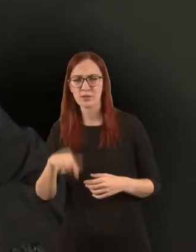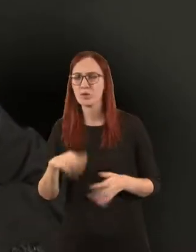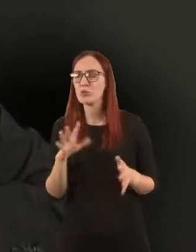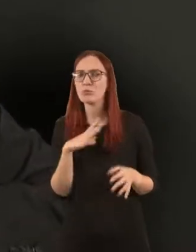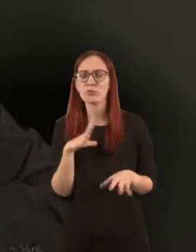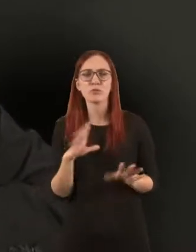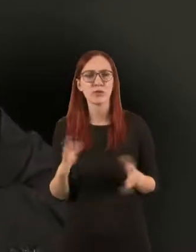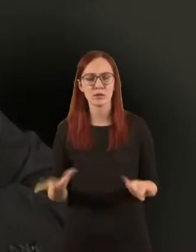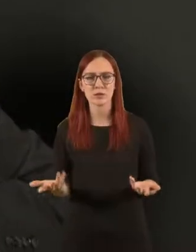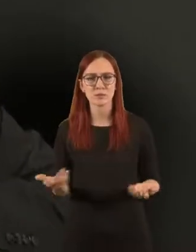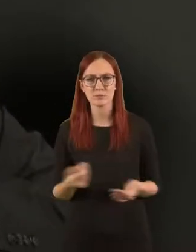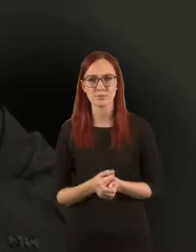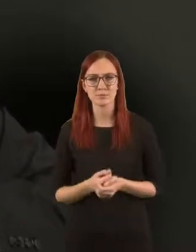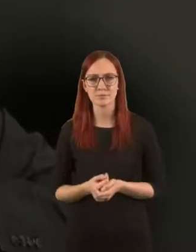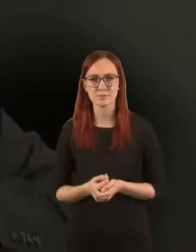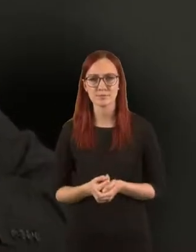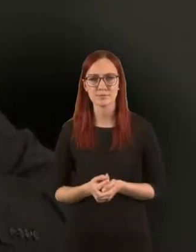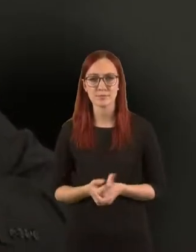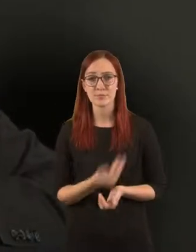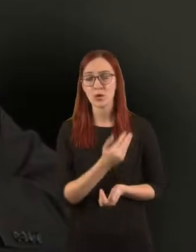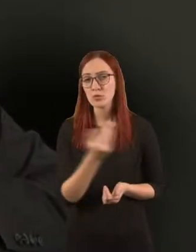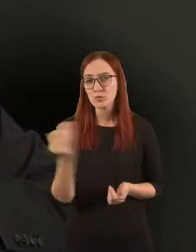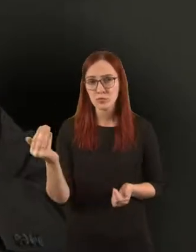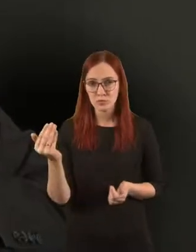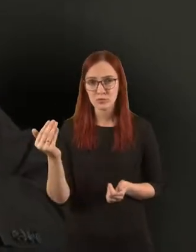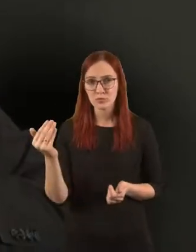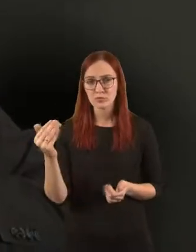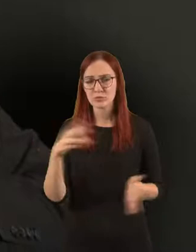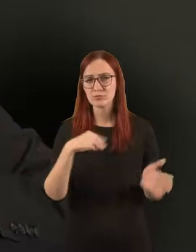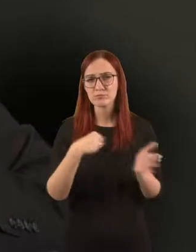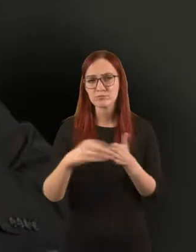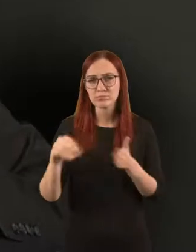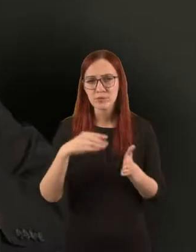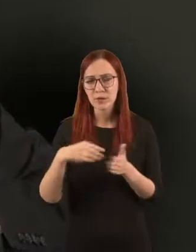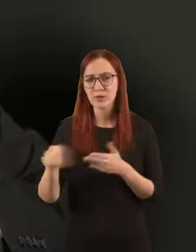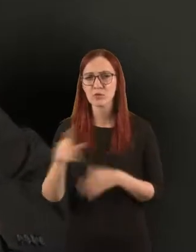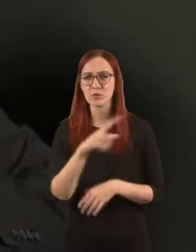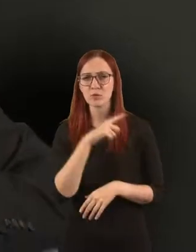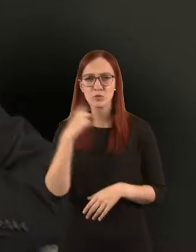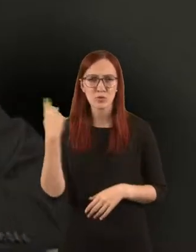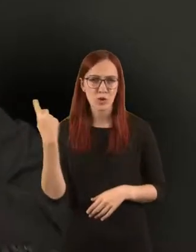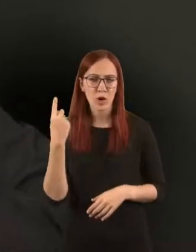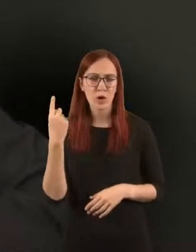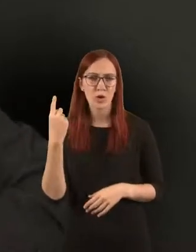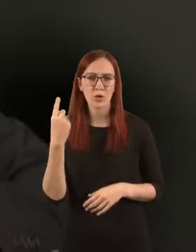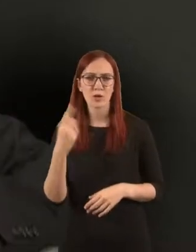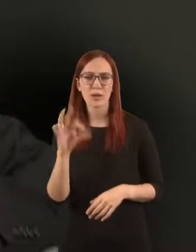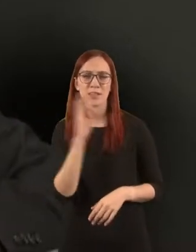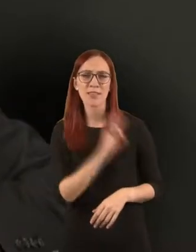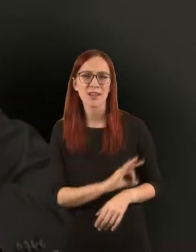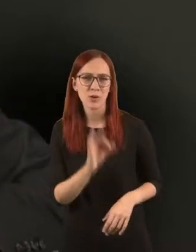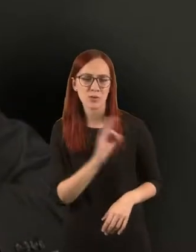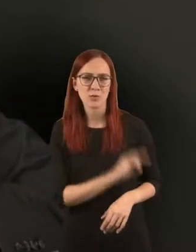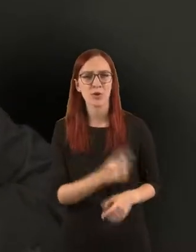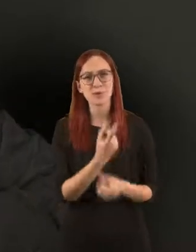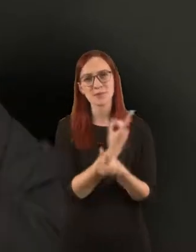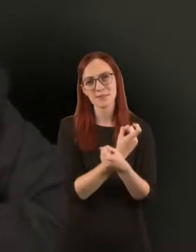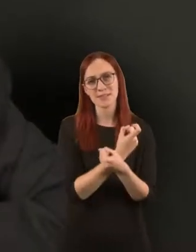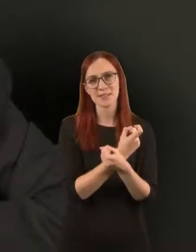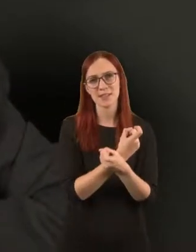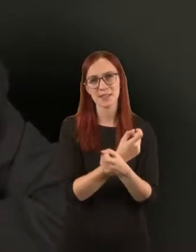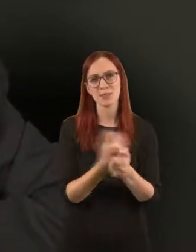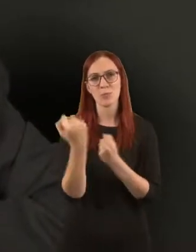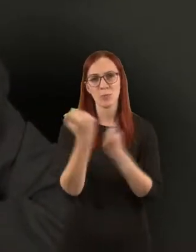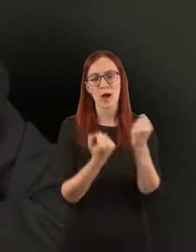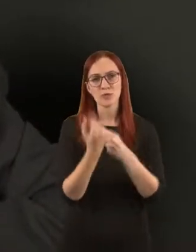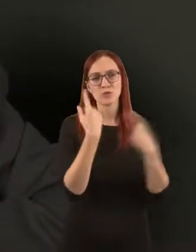of second-hand diesel vehicles from other countries. And this is a huge problem,